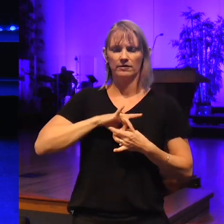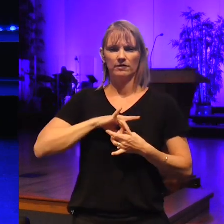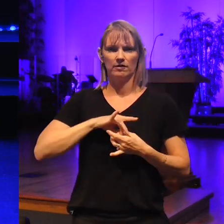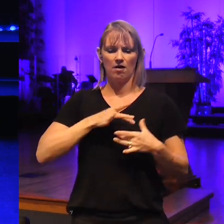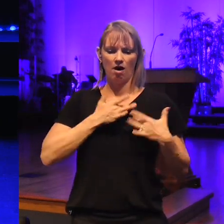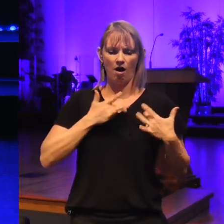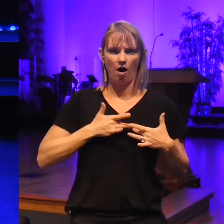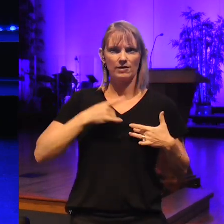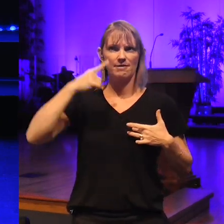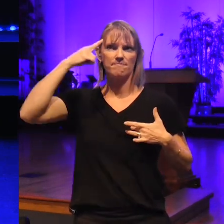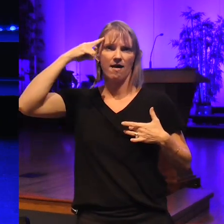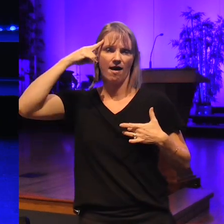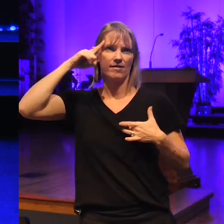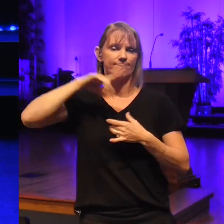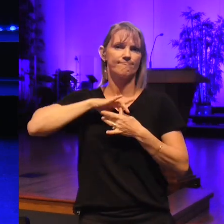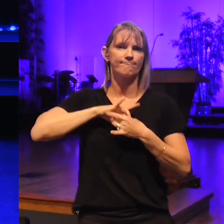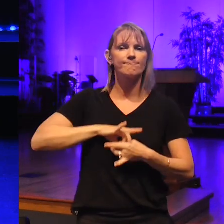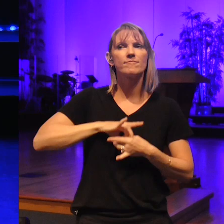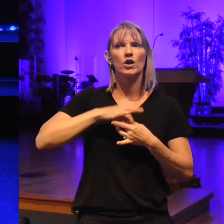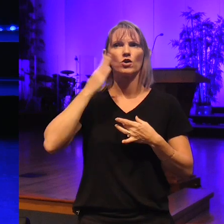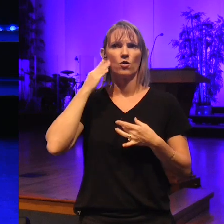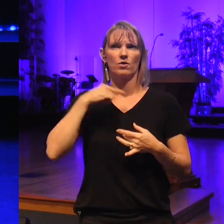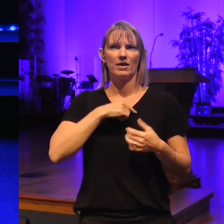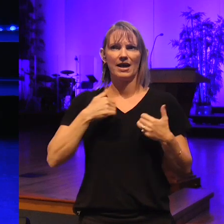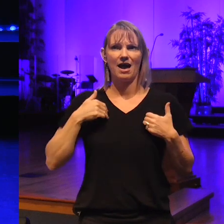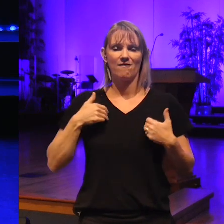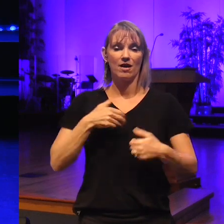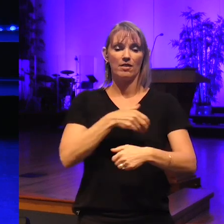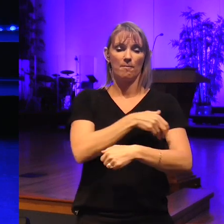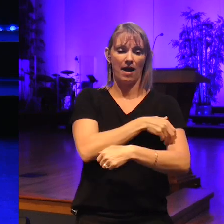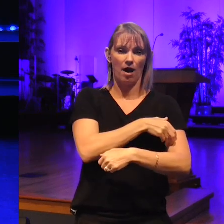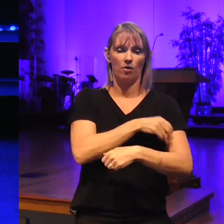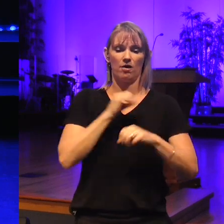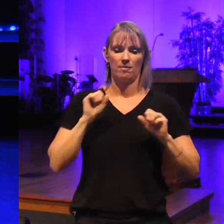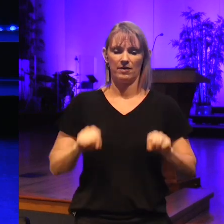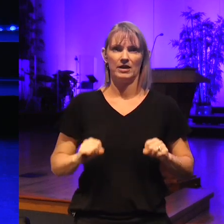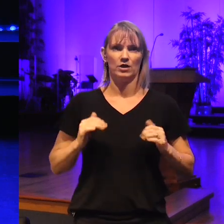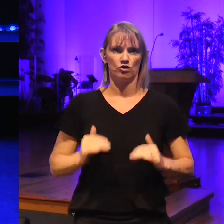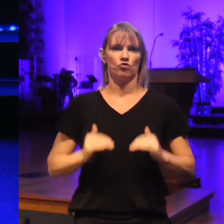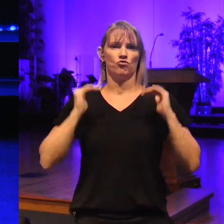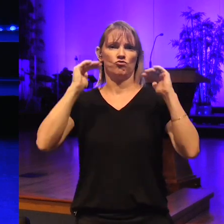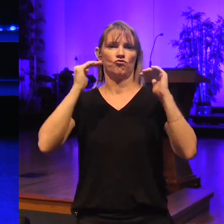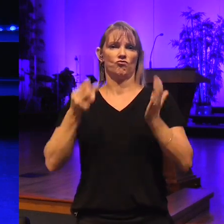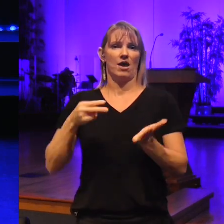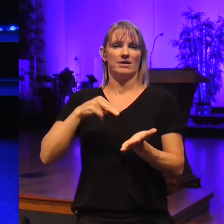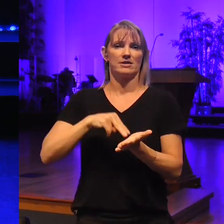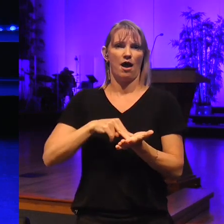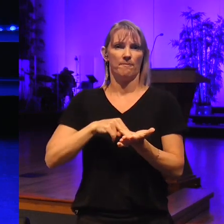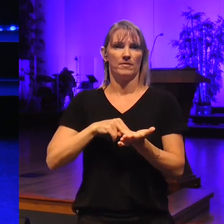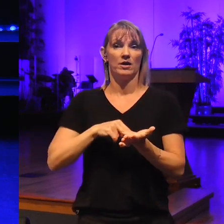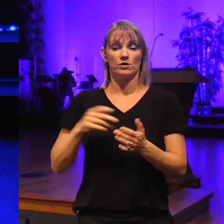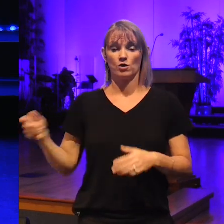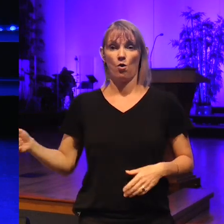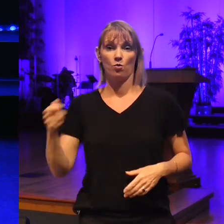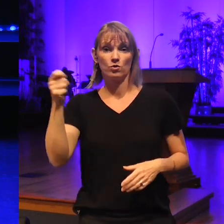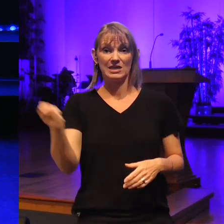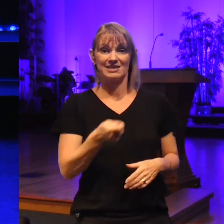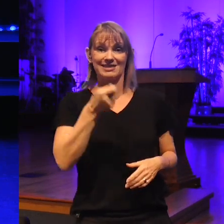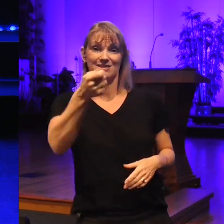our hearts and our minds, knowing that we have the power to rise up. So set down the